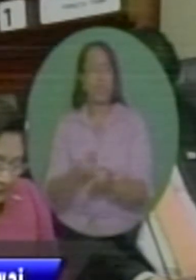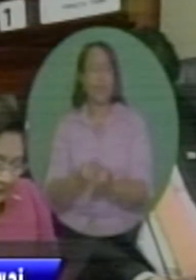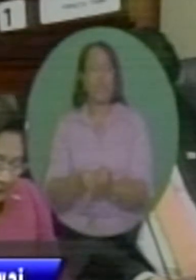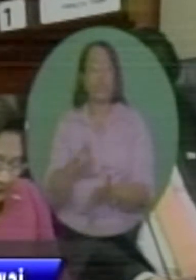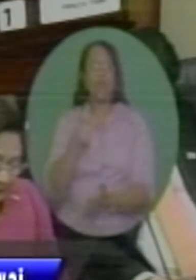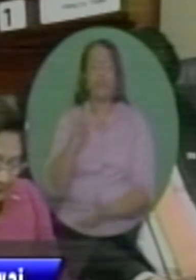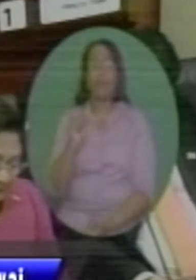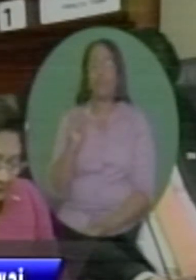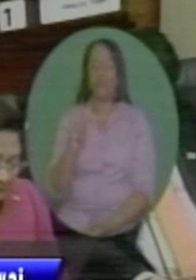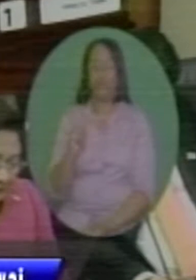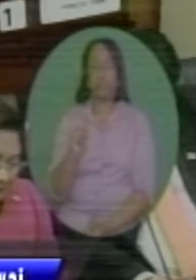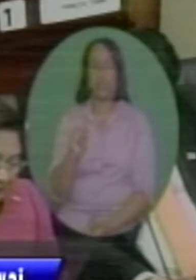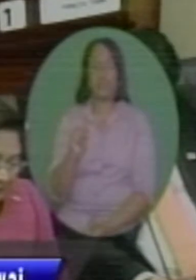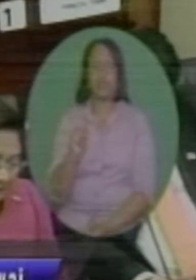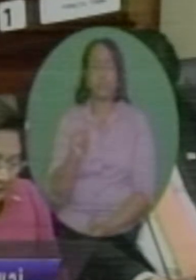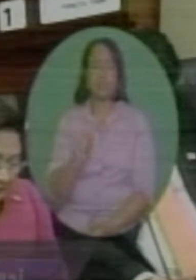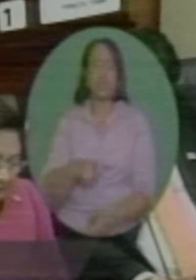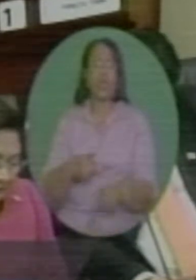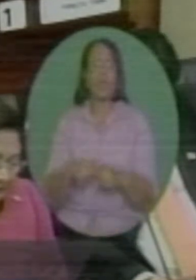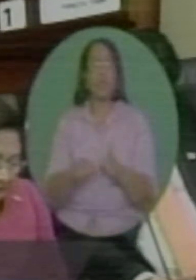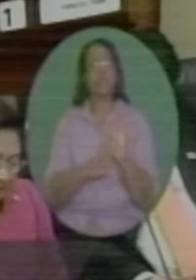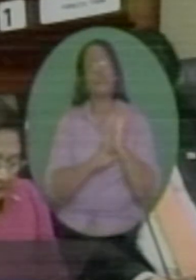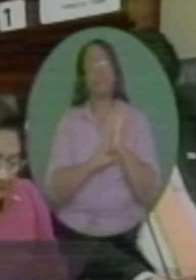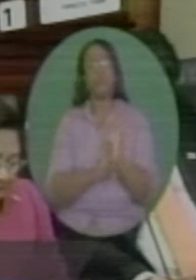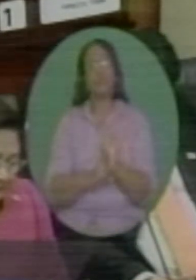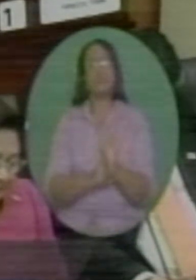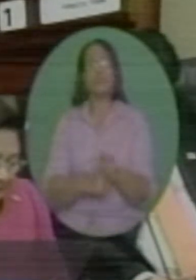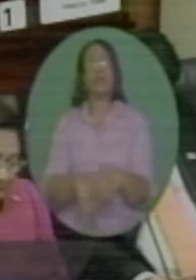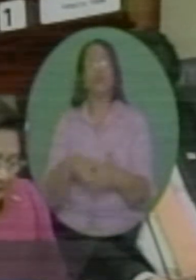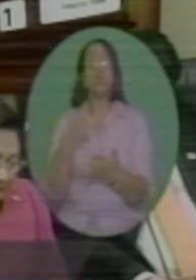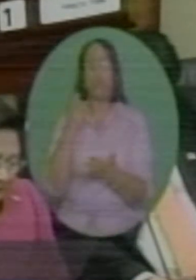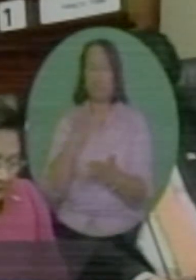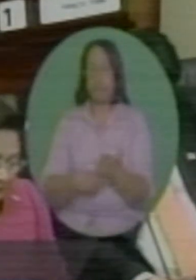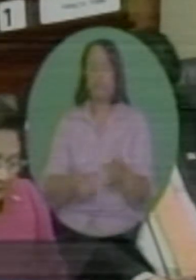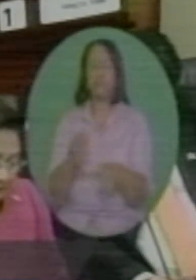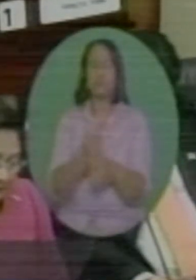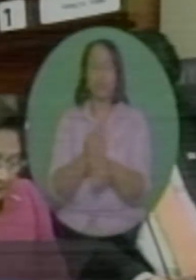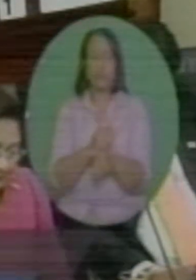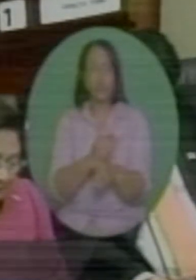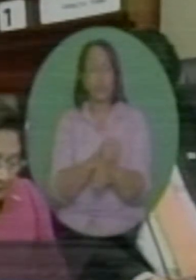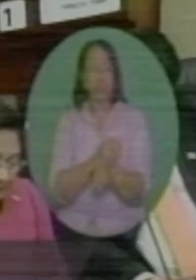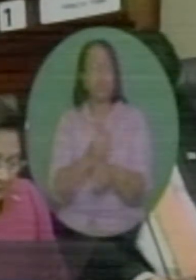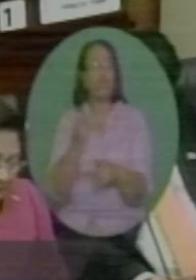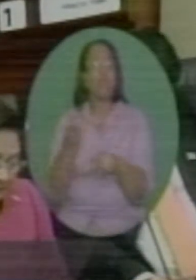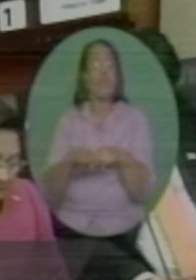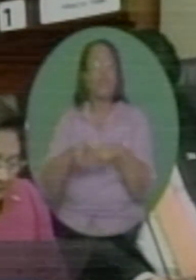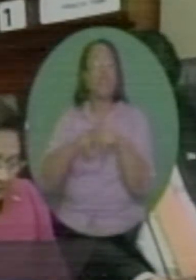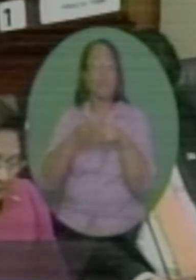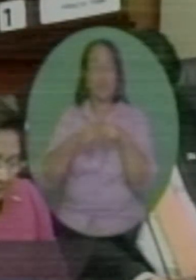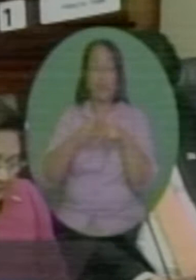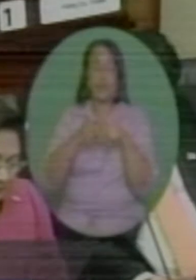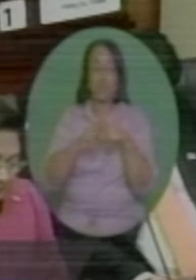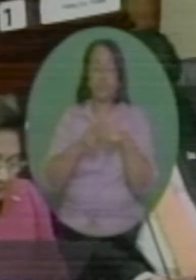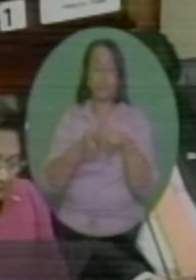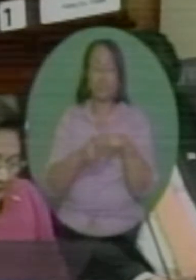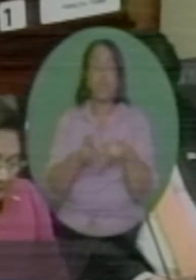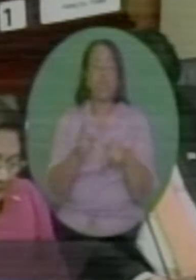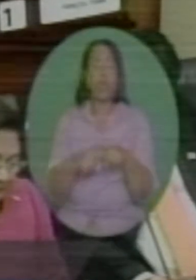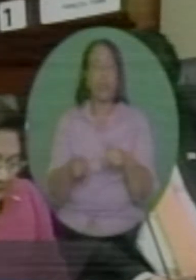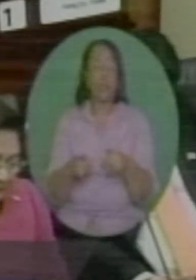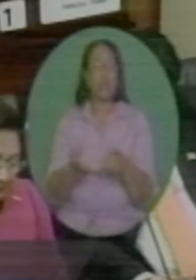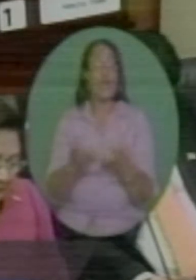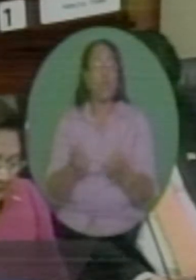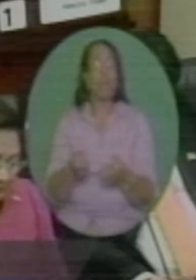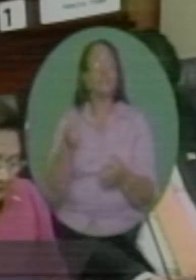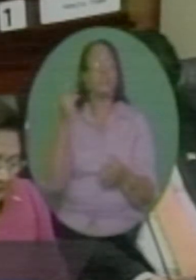of the fact that such delays could represent an increase in the cost of production. I propose to simplify the VAT refund process